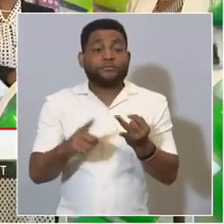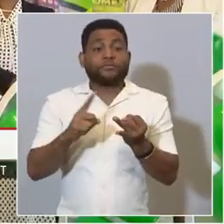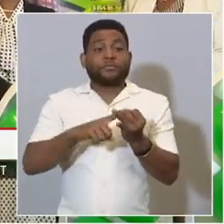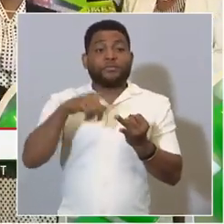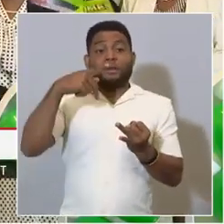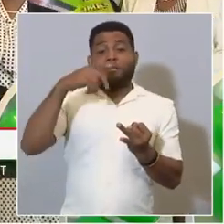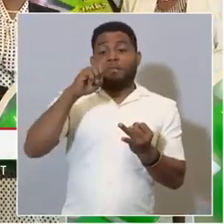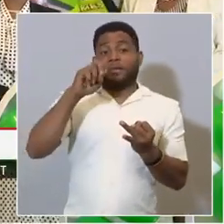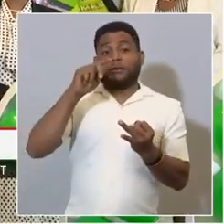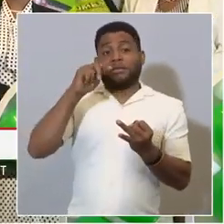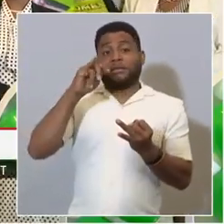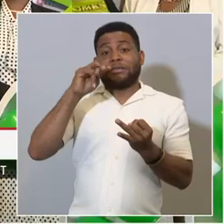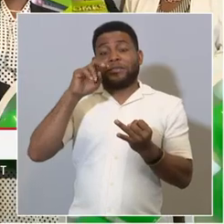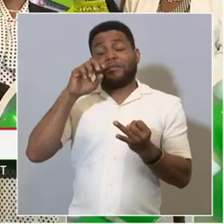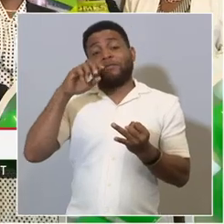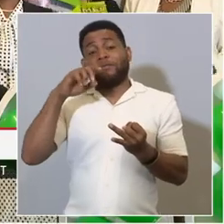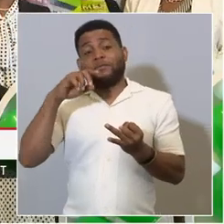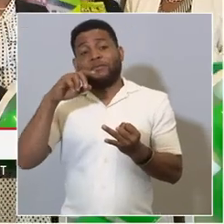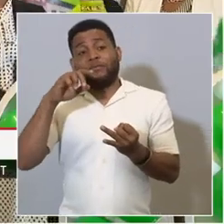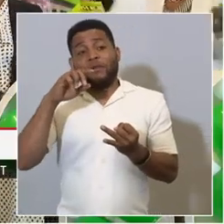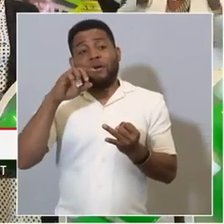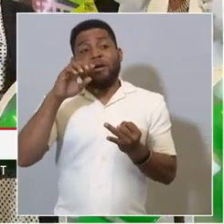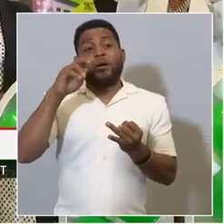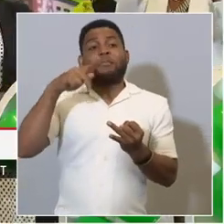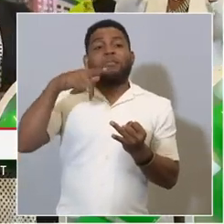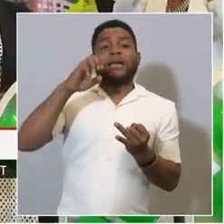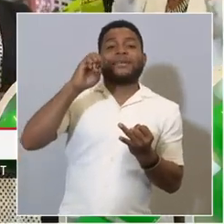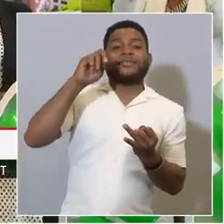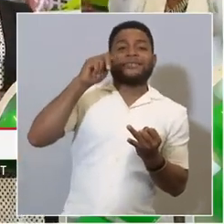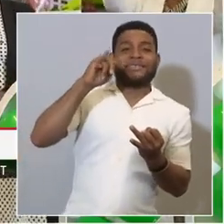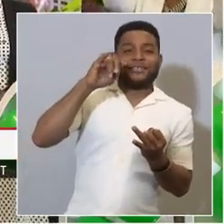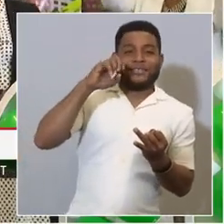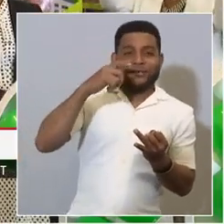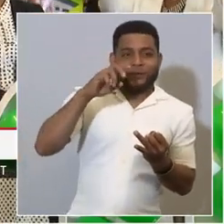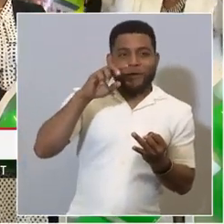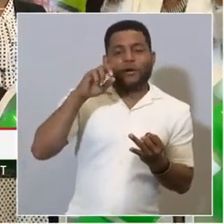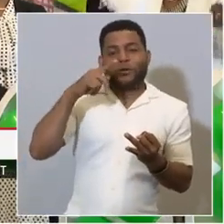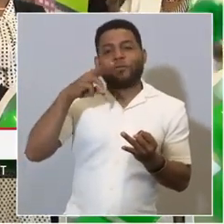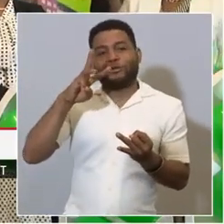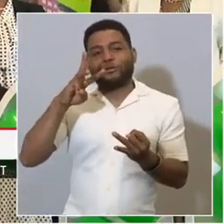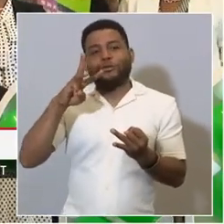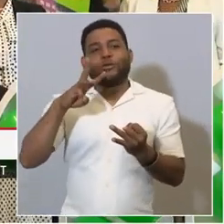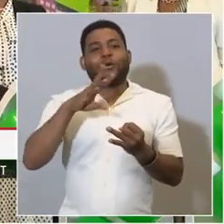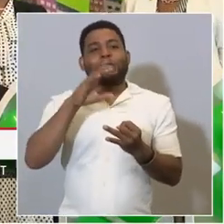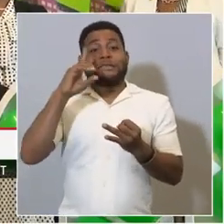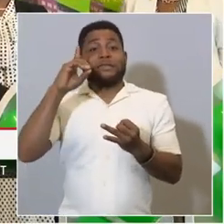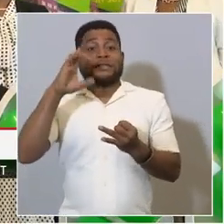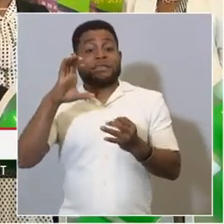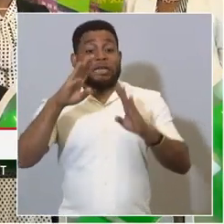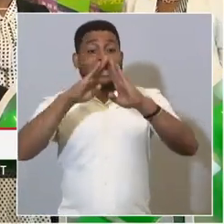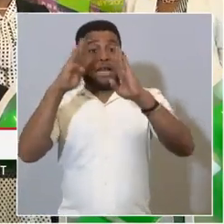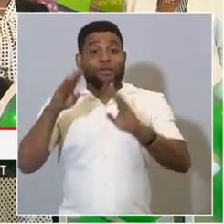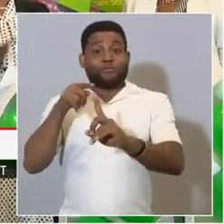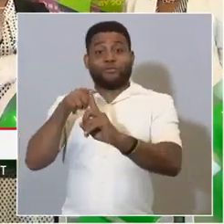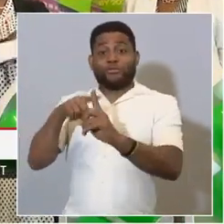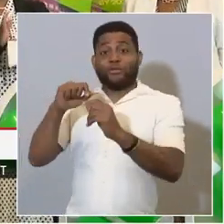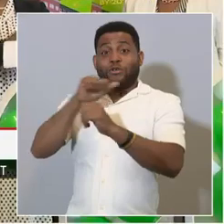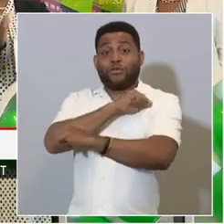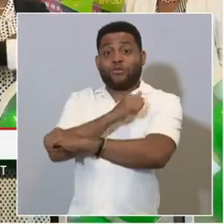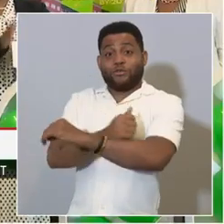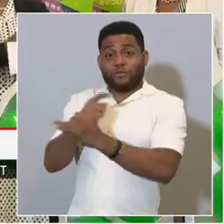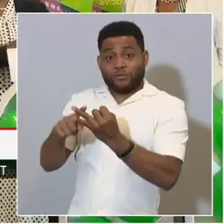DC Housing Authority. Thank you for what you do. I want to acknowledge Tricia Miller and the team at the DC Green Bank